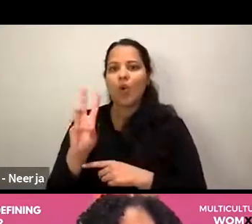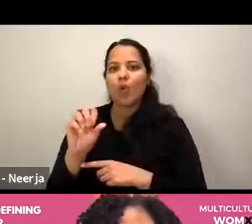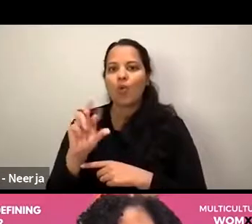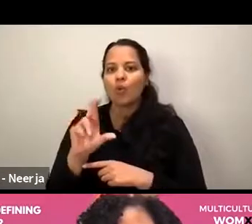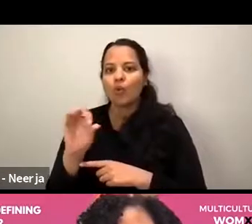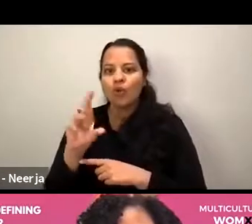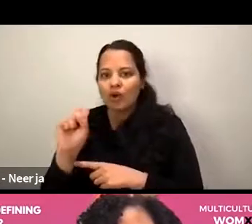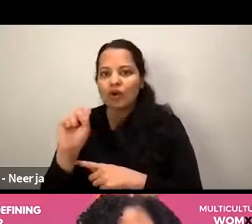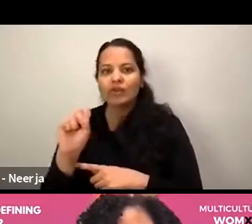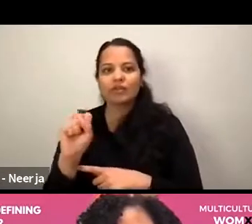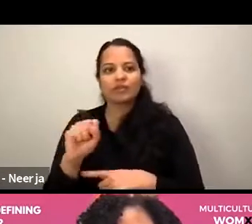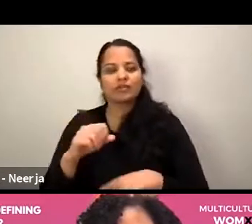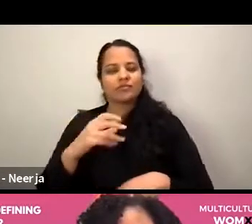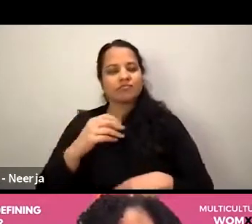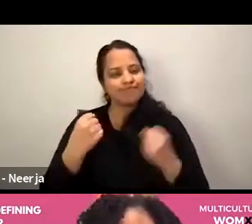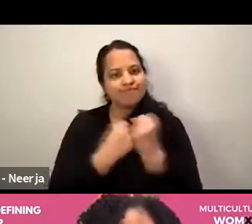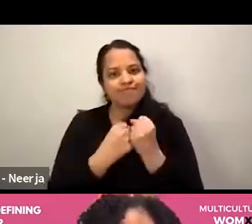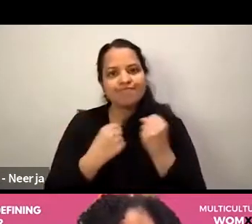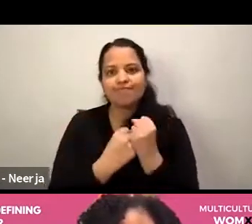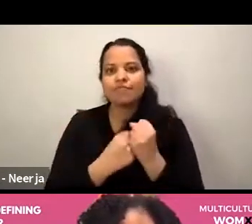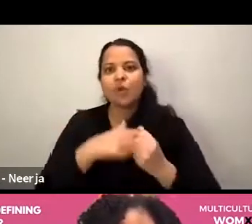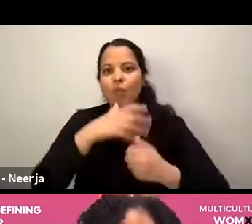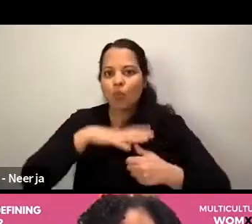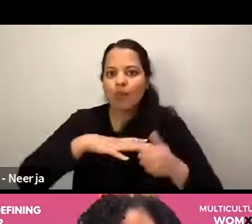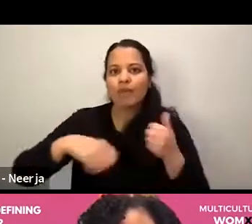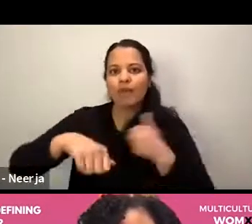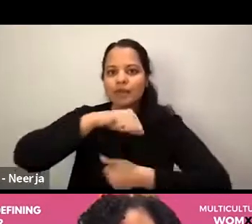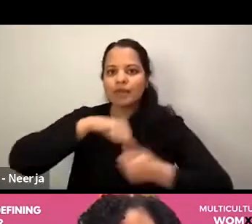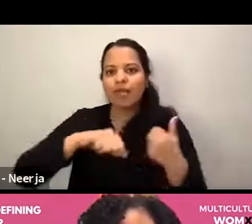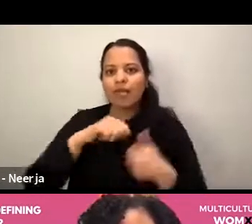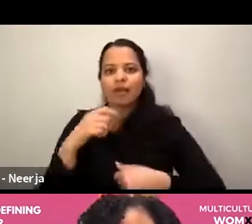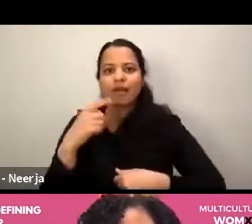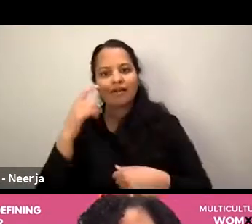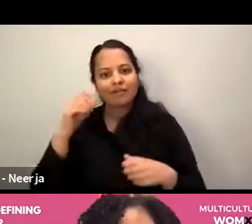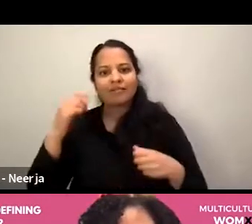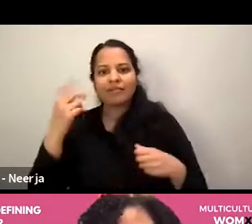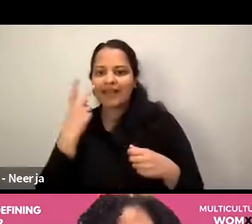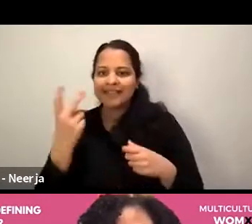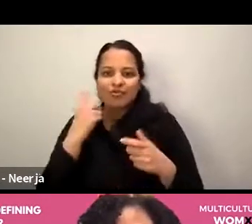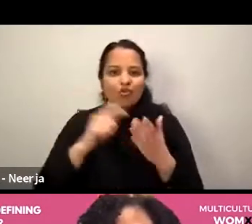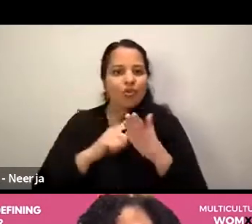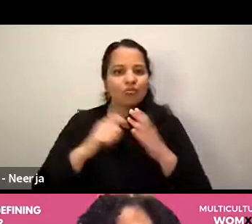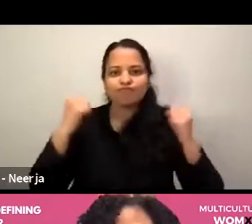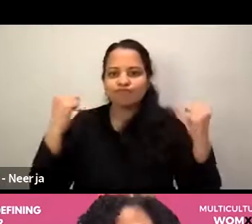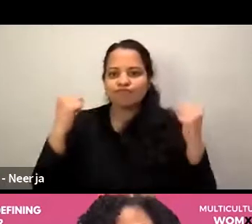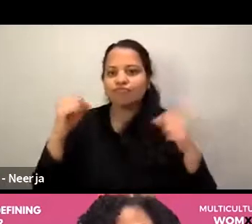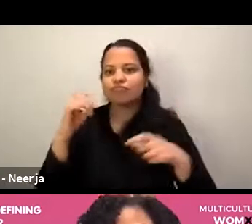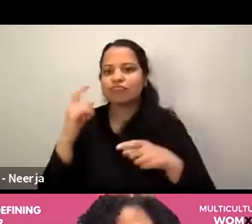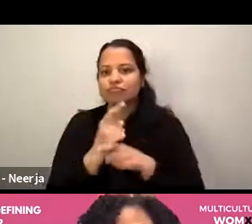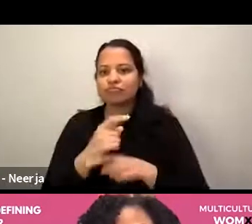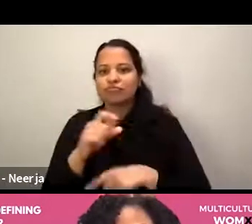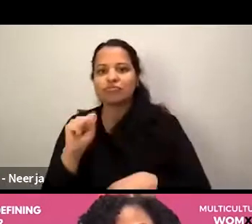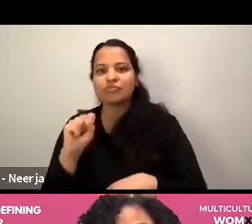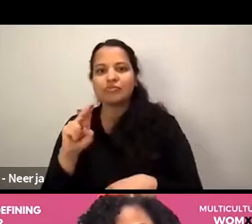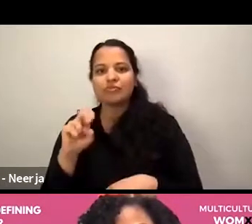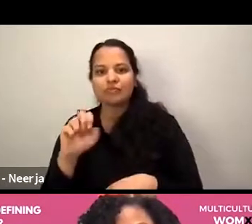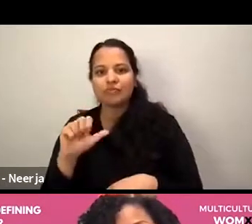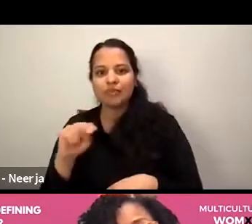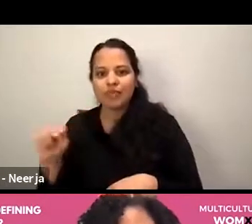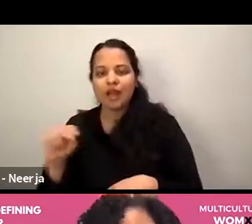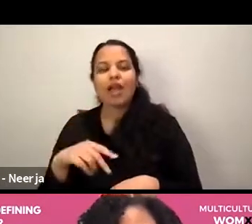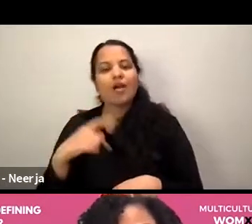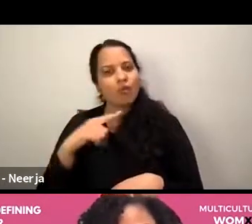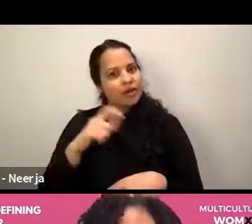and support them, right? Sue Ann, I see the hands go up, but continue to empower the next